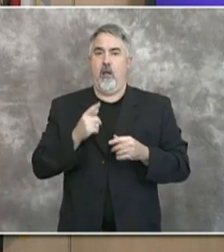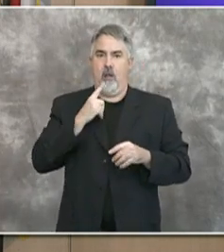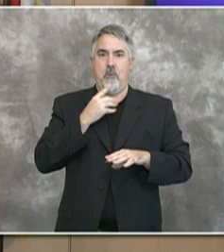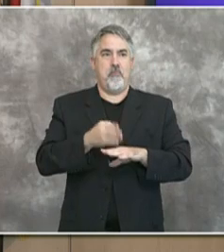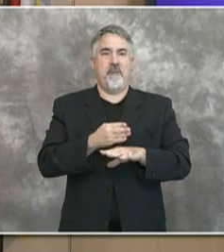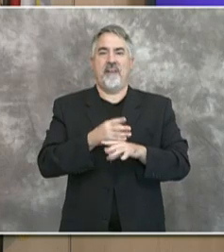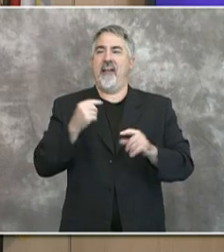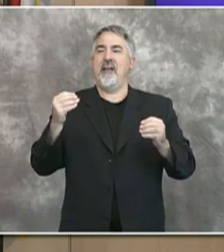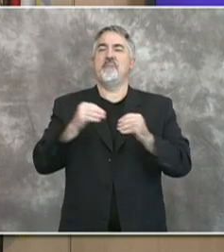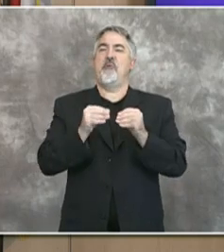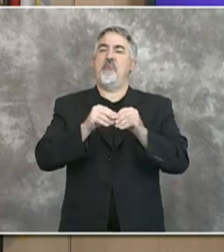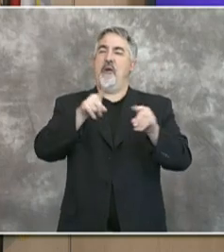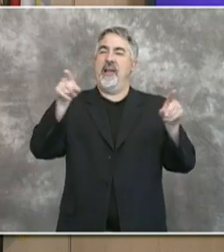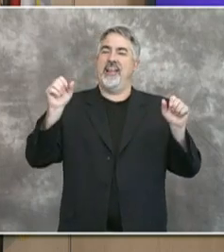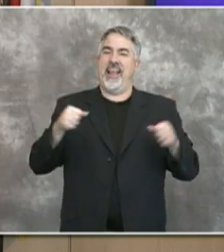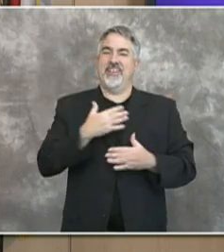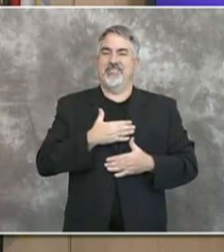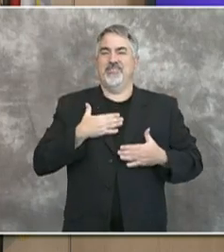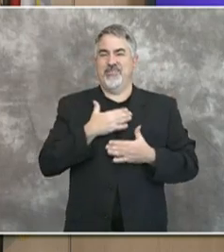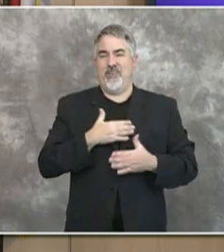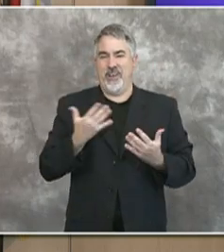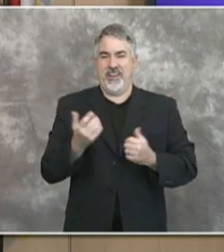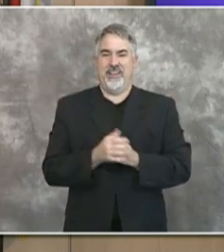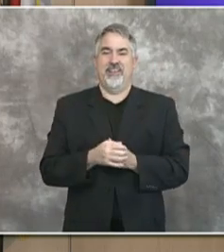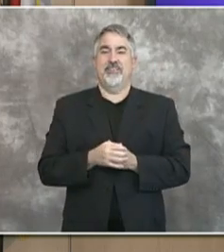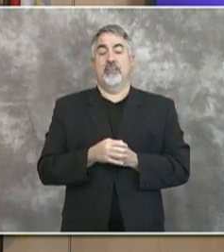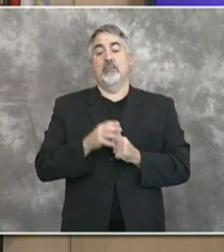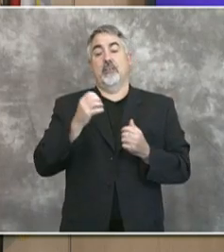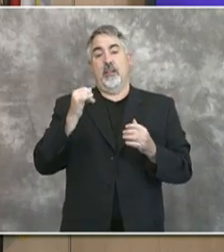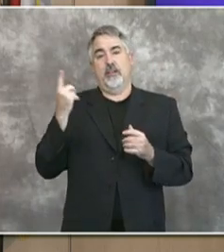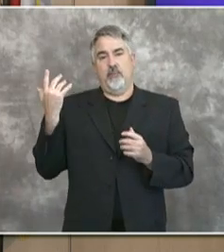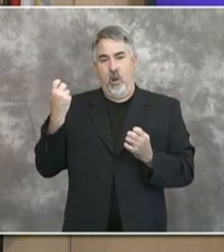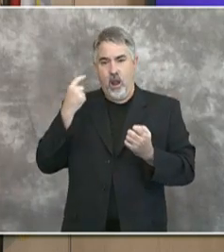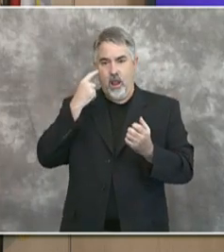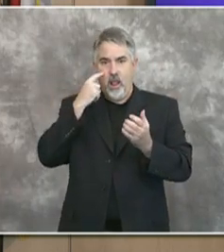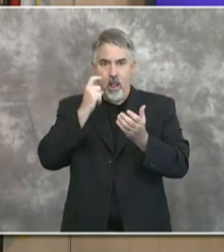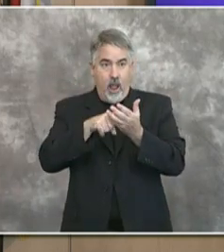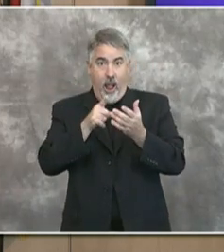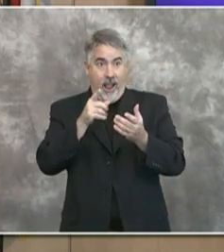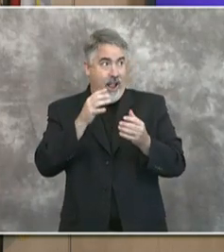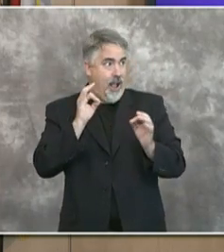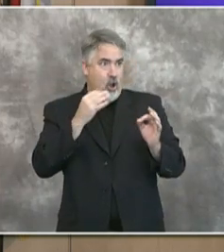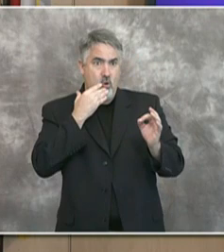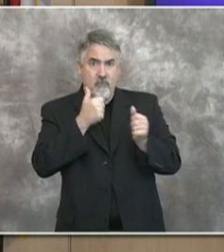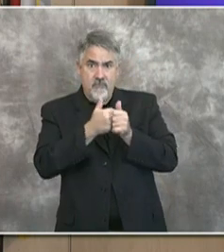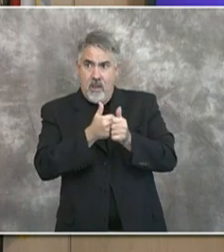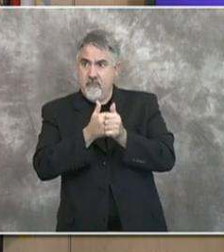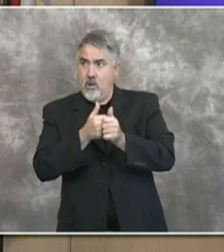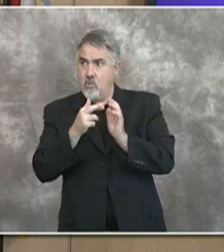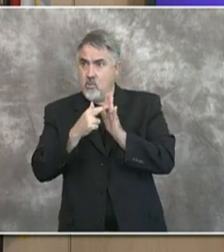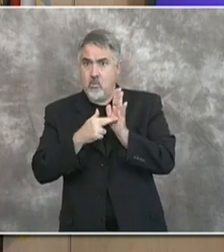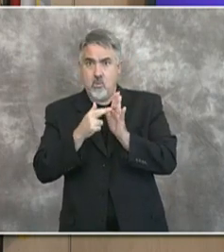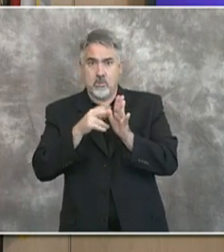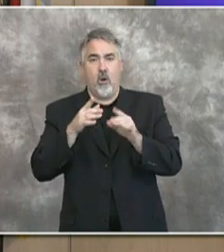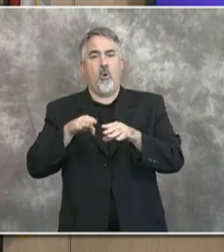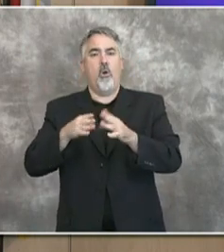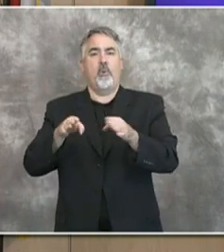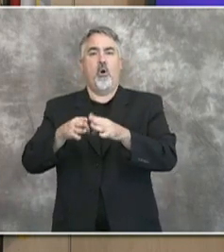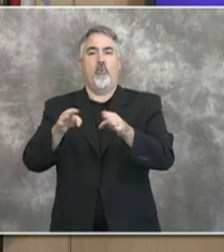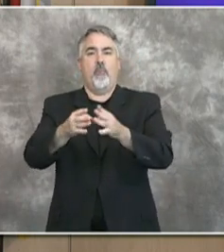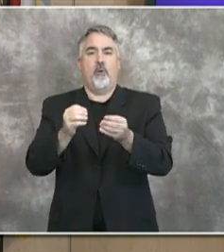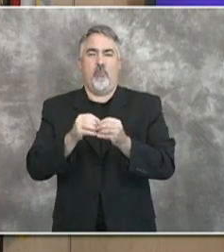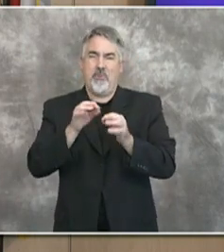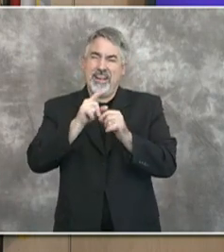in order to see continued progress towards opening. And so we ask the public to please join one another, join with all of us. Let's make the job of